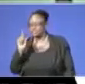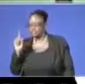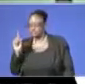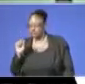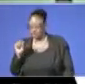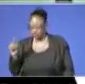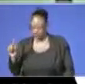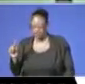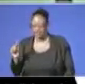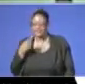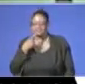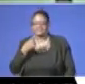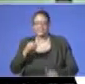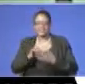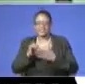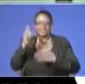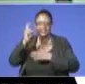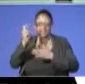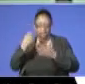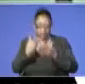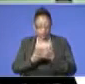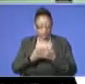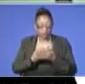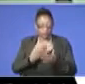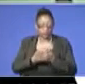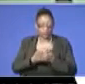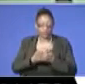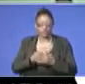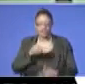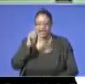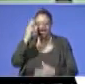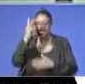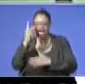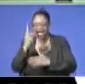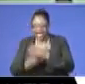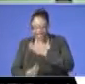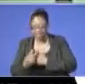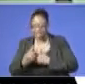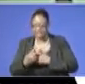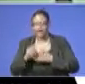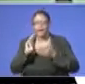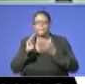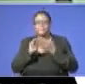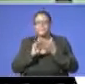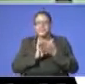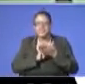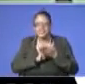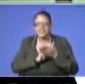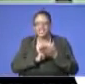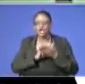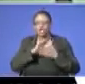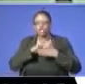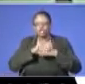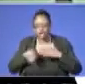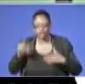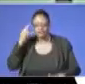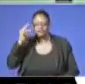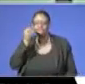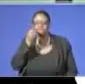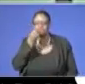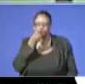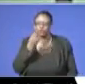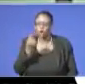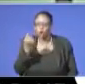2020-2021, budget estimated then $500,000 has been allocated for food at the detention